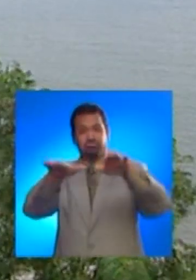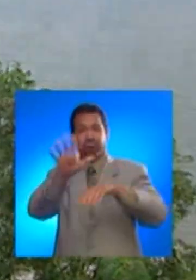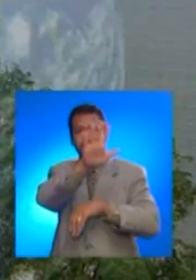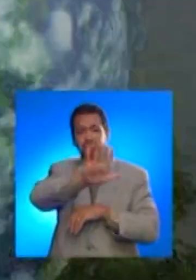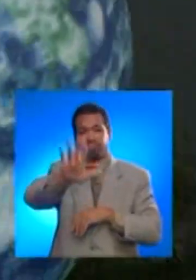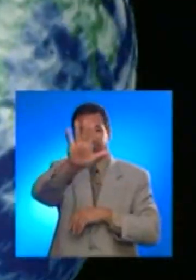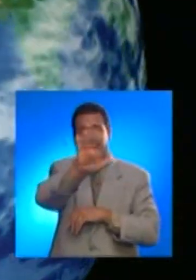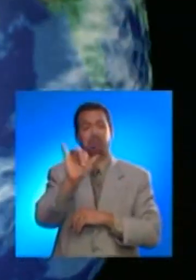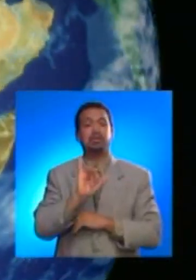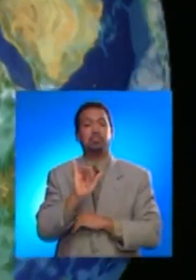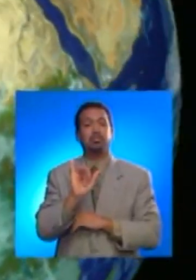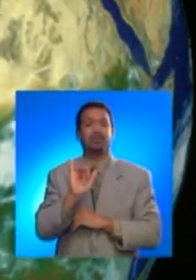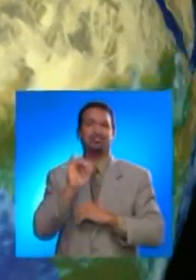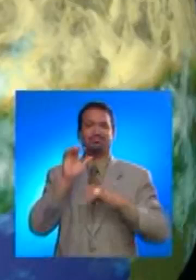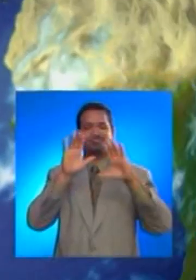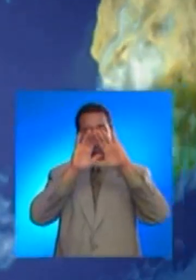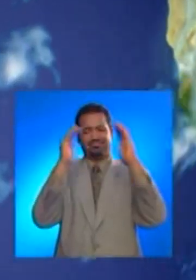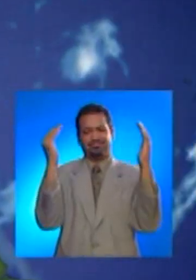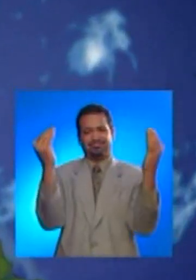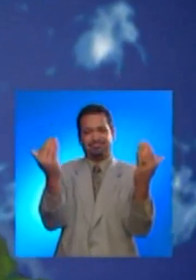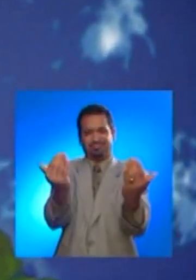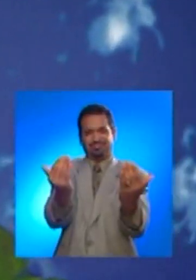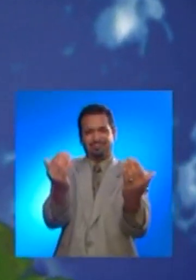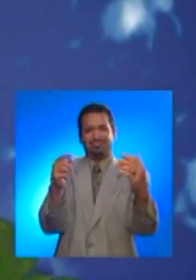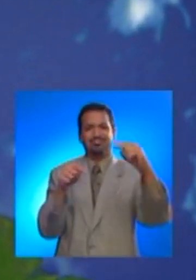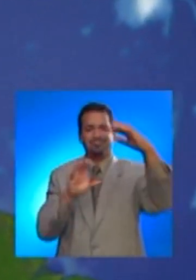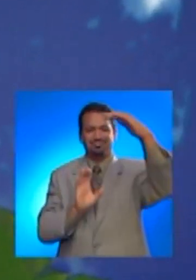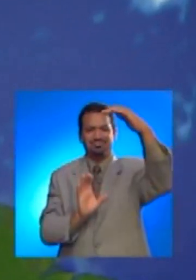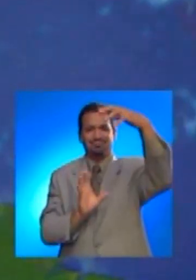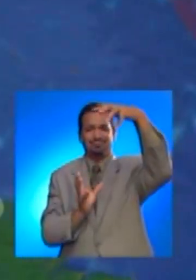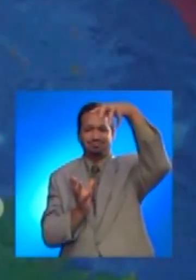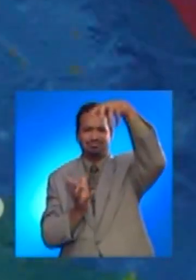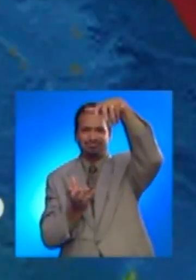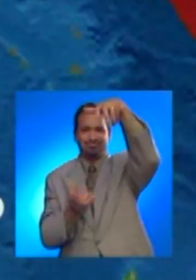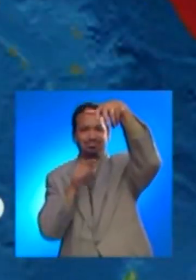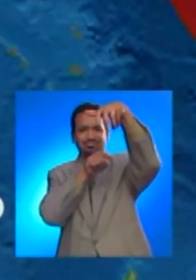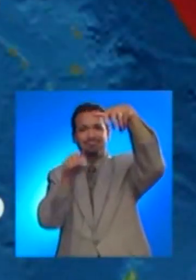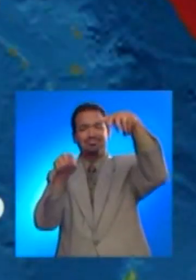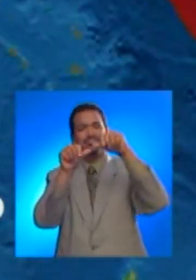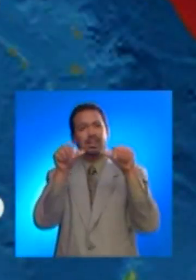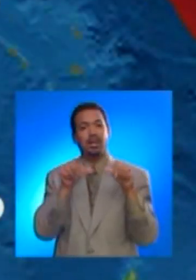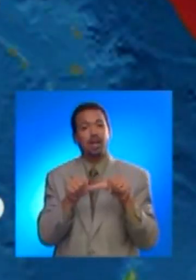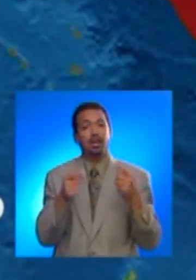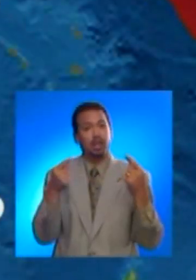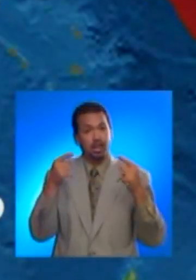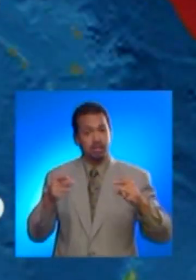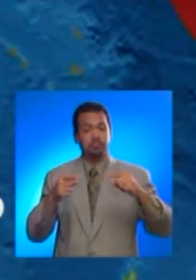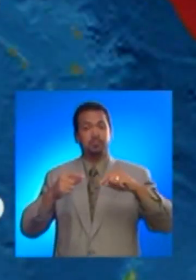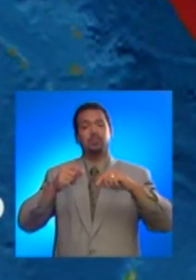and highest negative gravity anomaly on Earth. It is a zone with many faults.